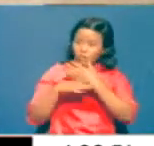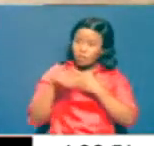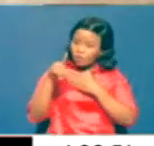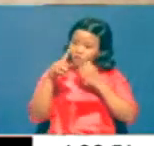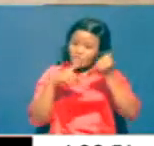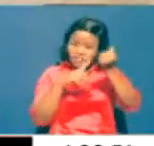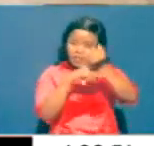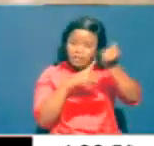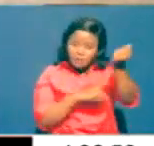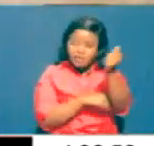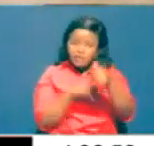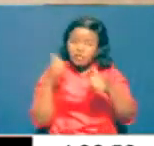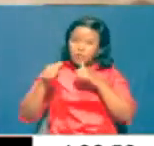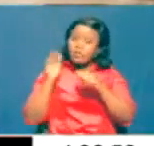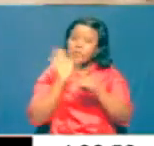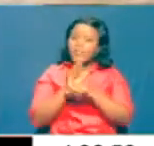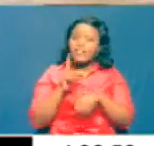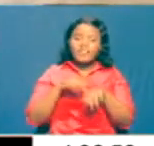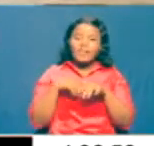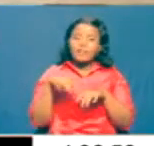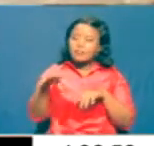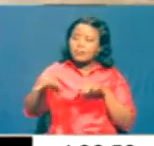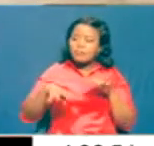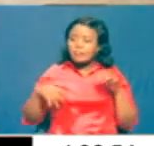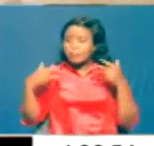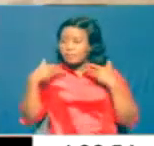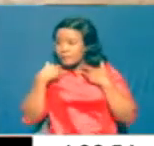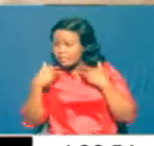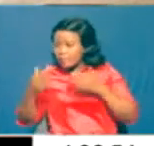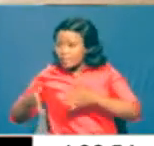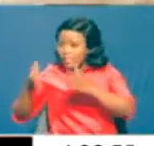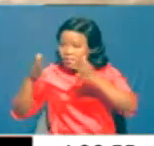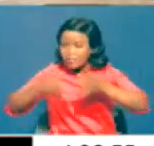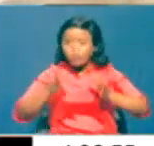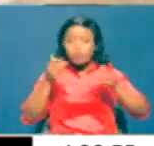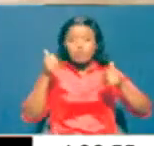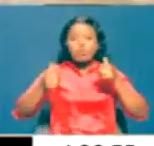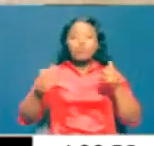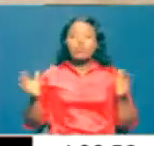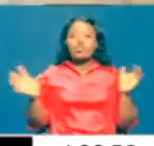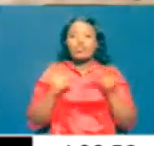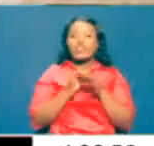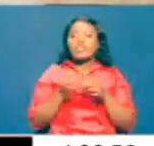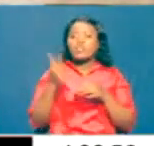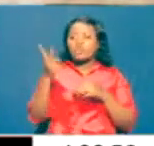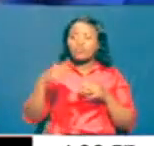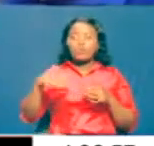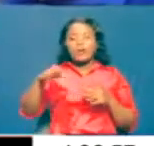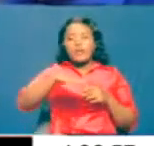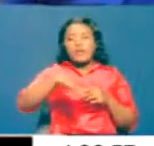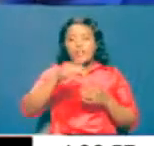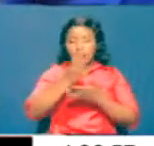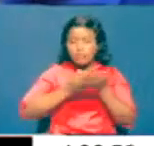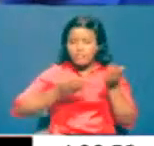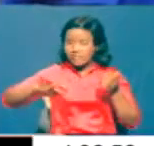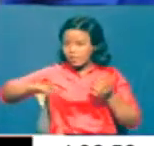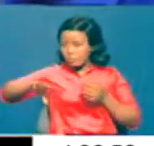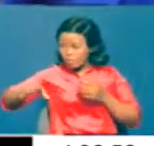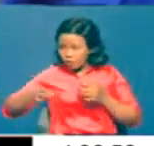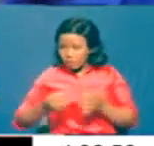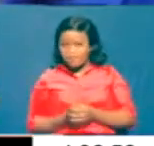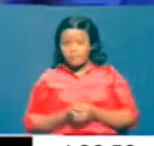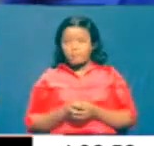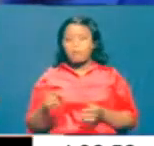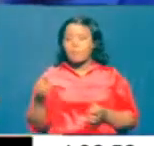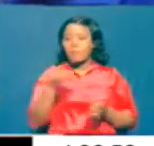led to transport interruptions along the highway that connects Ugunja and Ugenya sub-counties. We will not